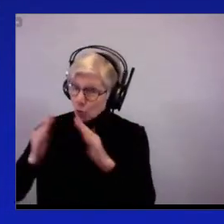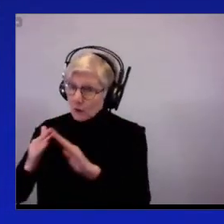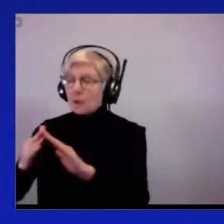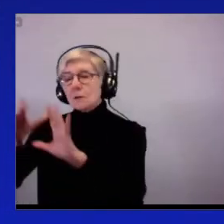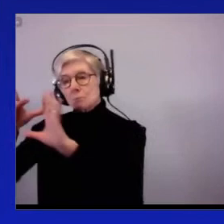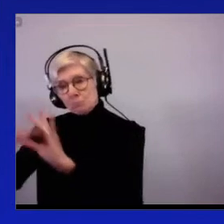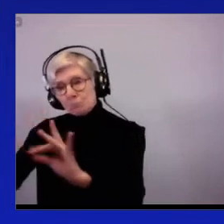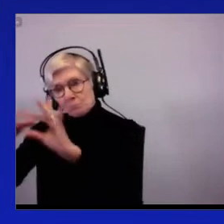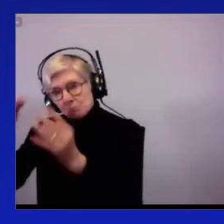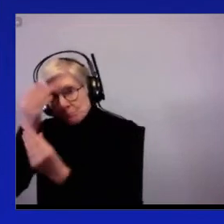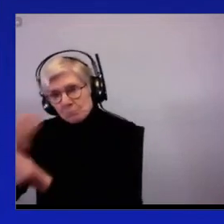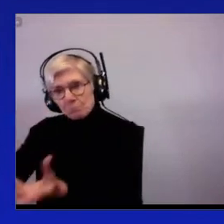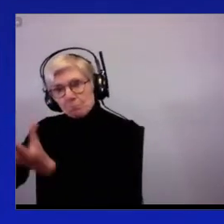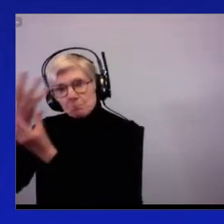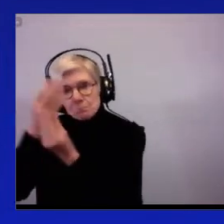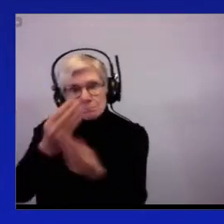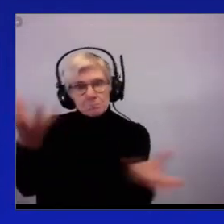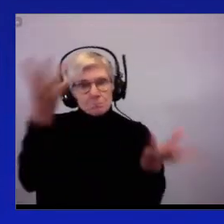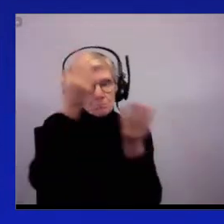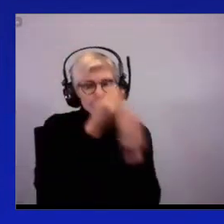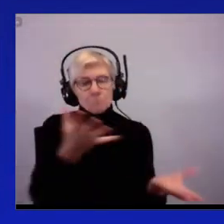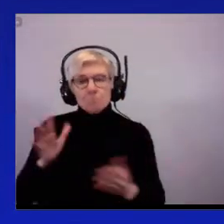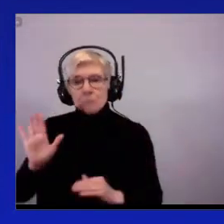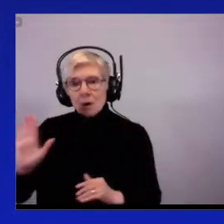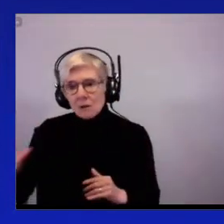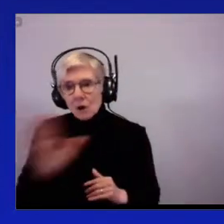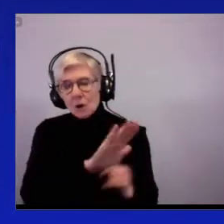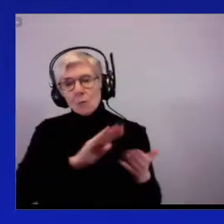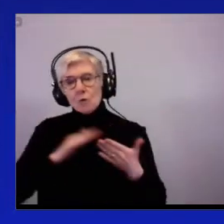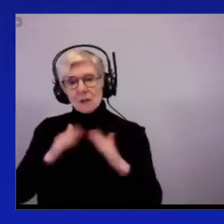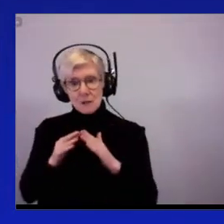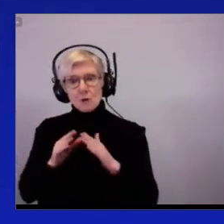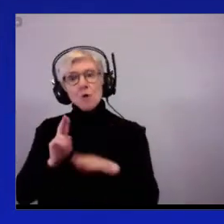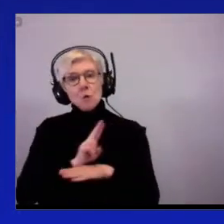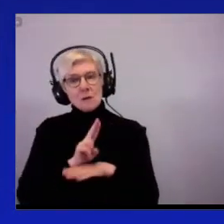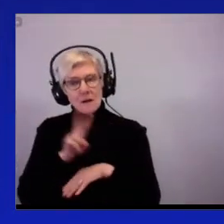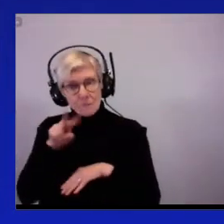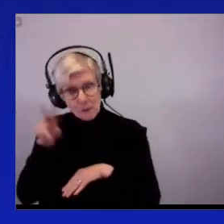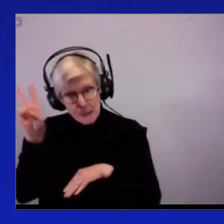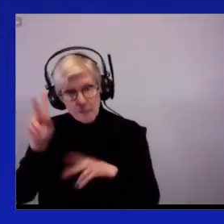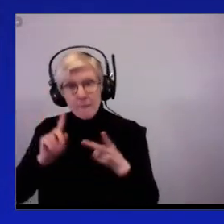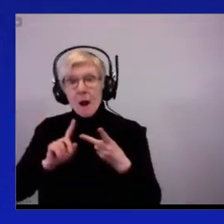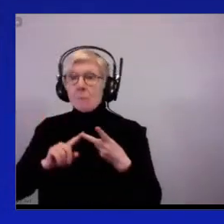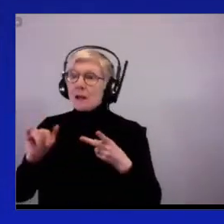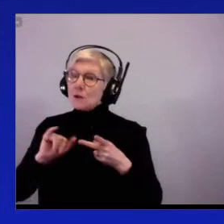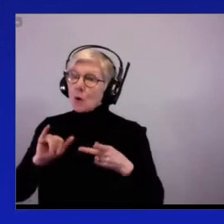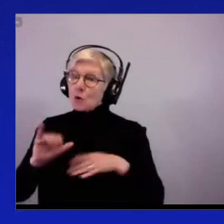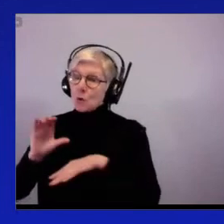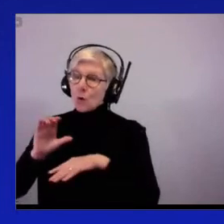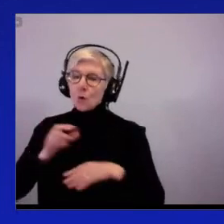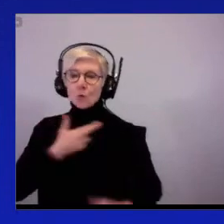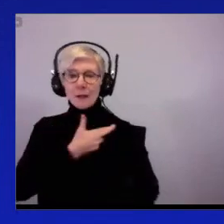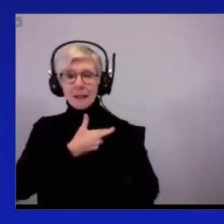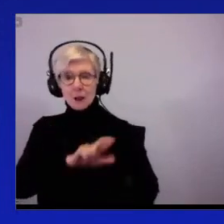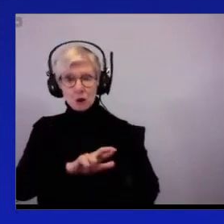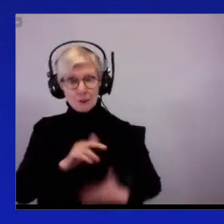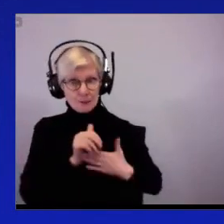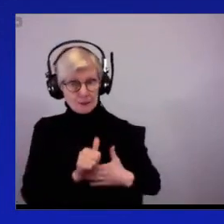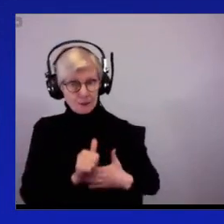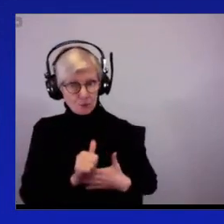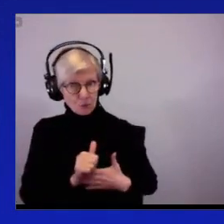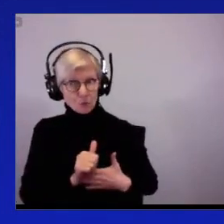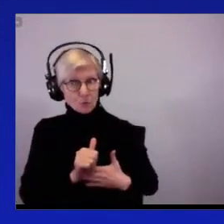is a key avenue to share information. We're working with faith leaders, for example, as well. We know